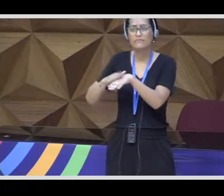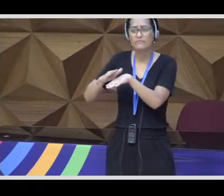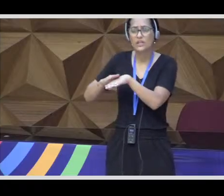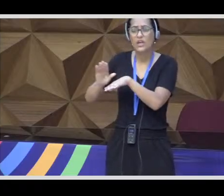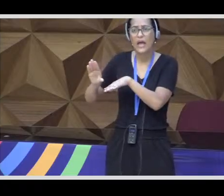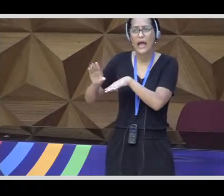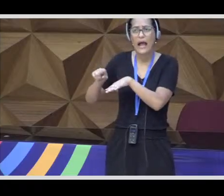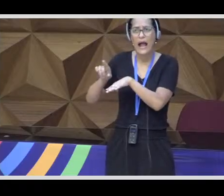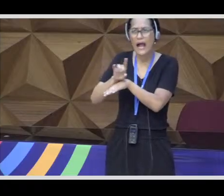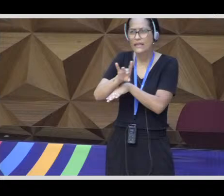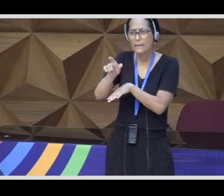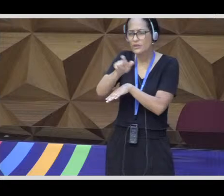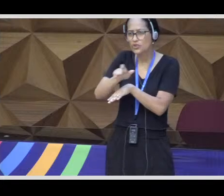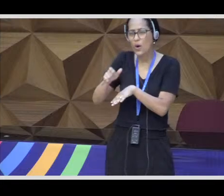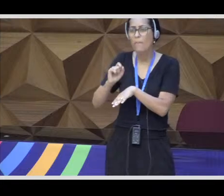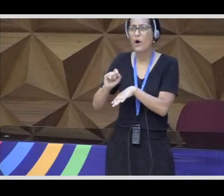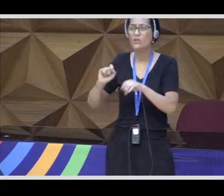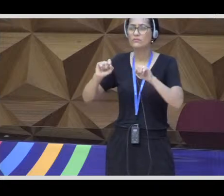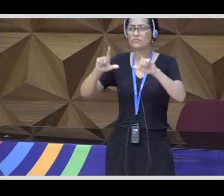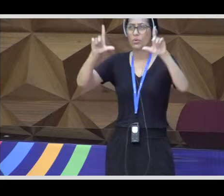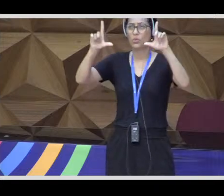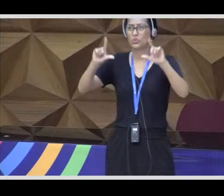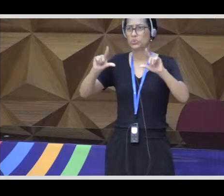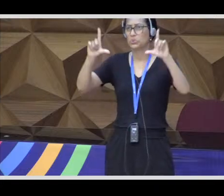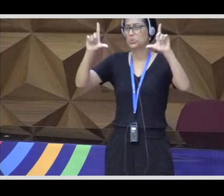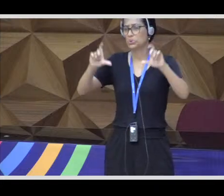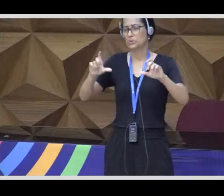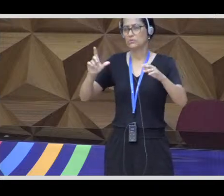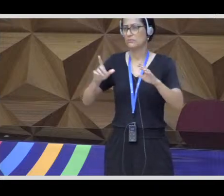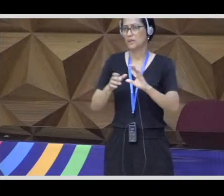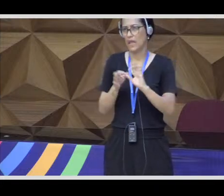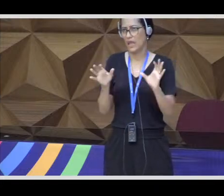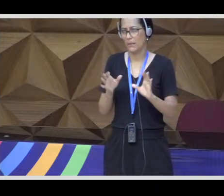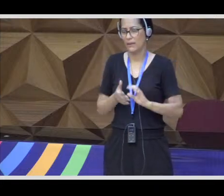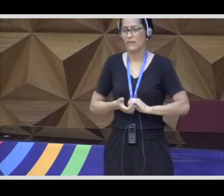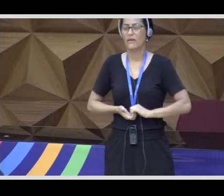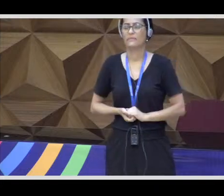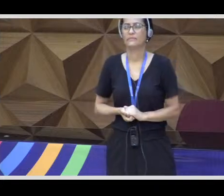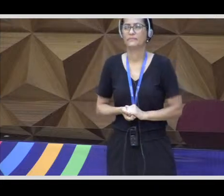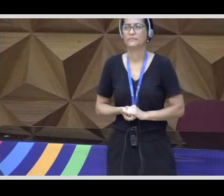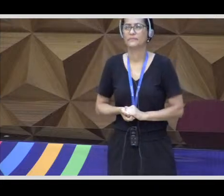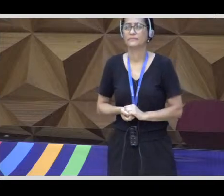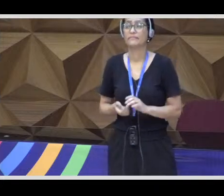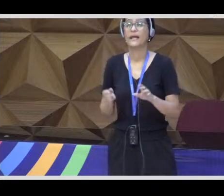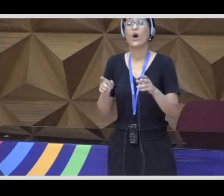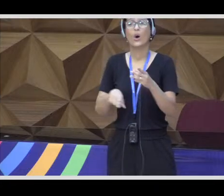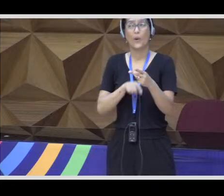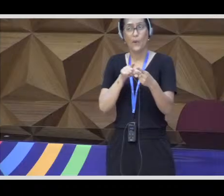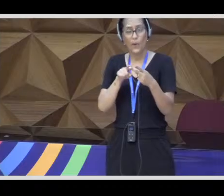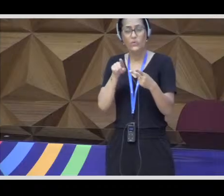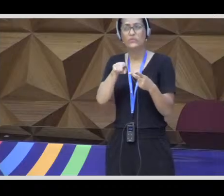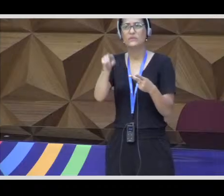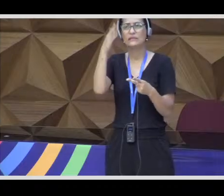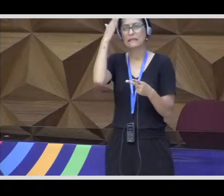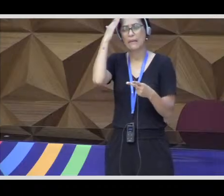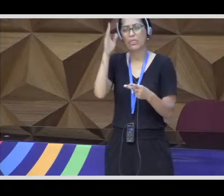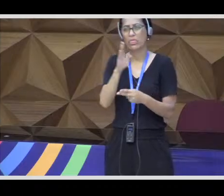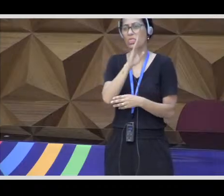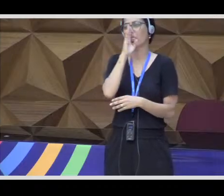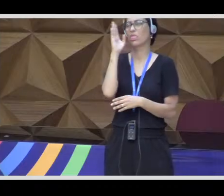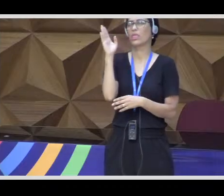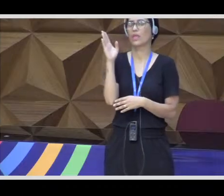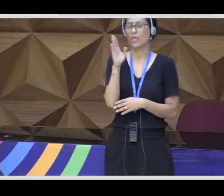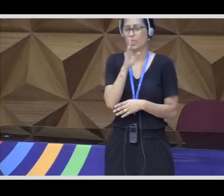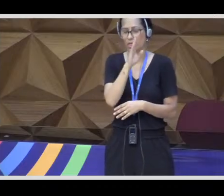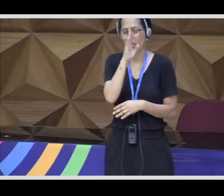And then underneath all that was this issue of motion sickness. We know that's a problem right now. Many people get sick in cars and trains and other